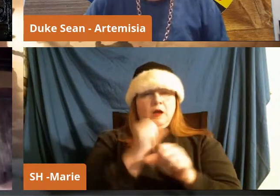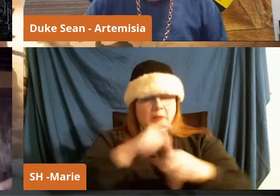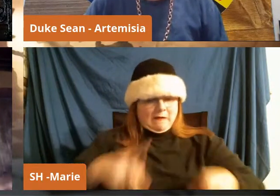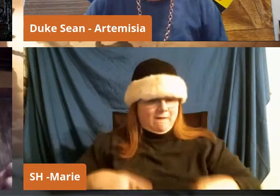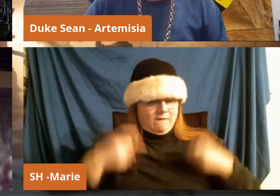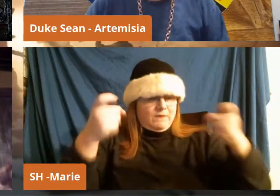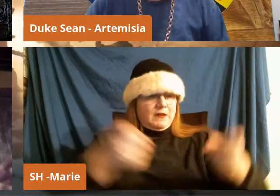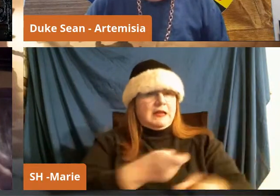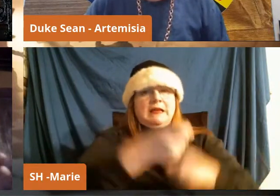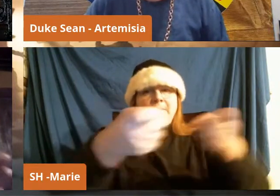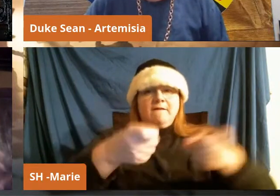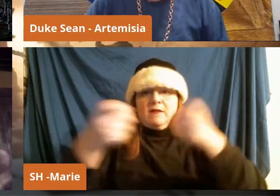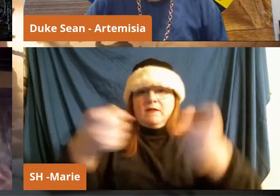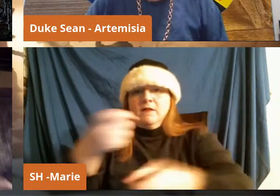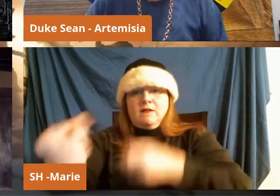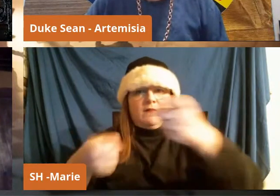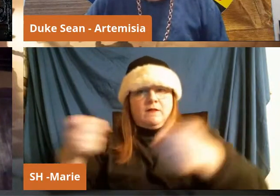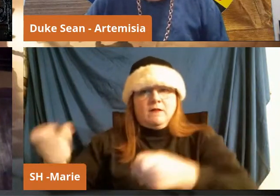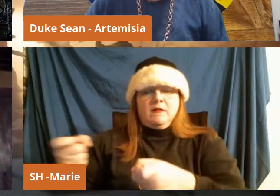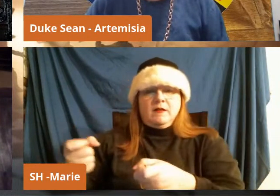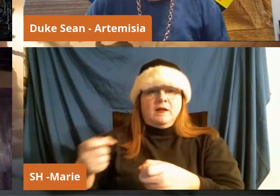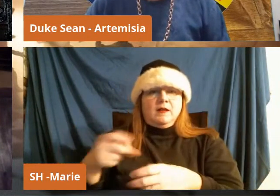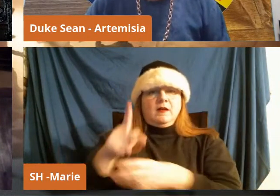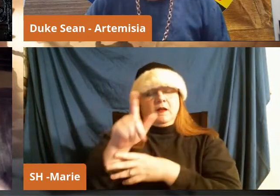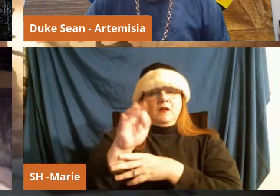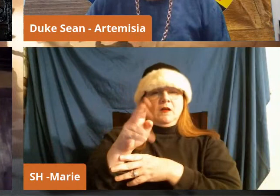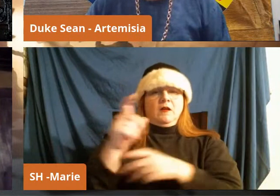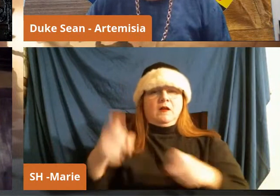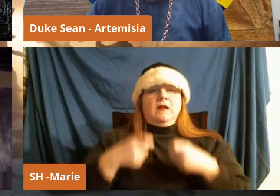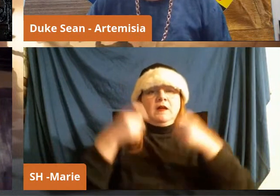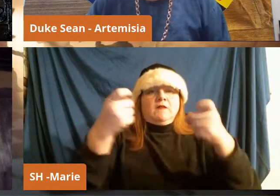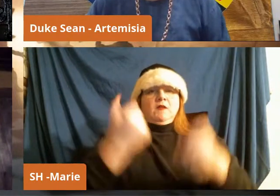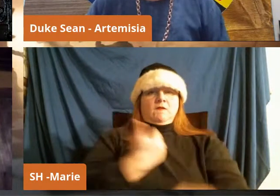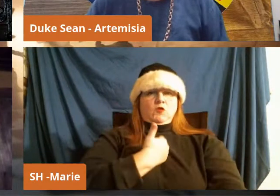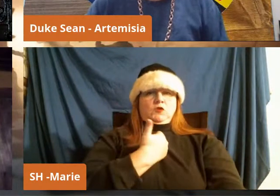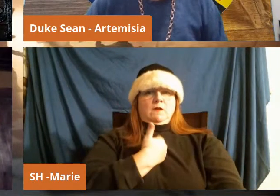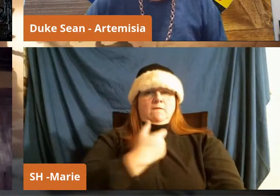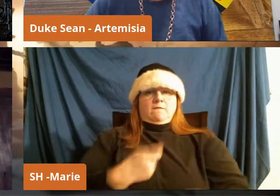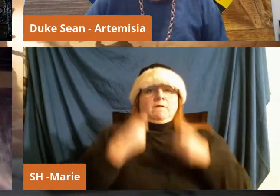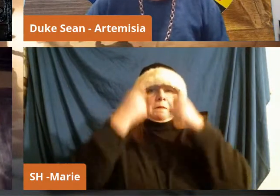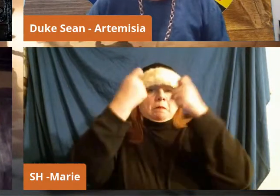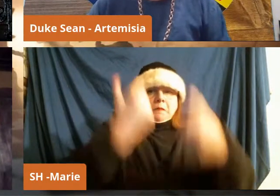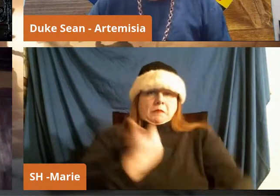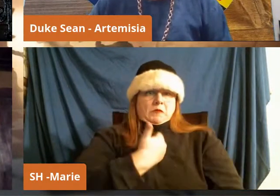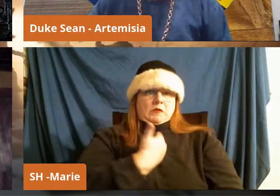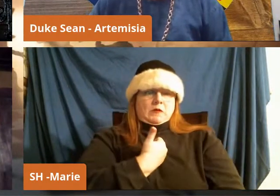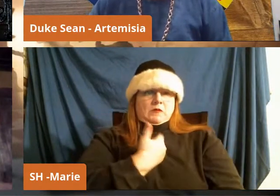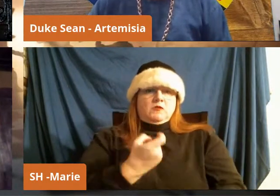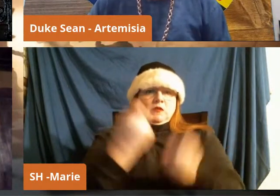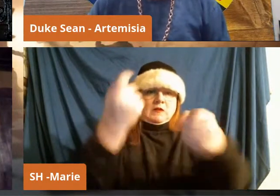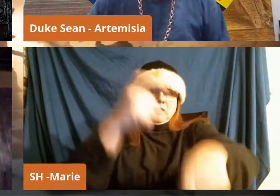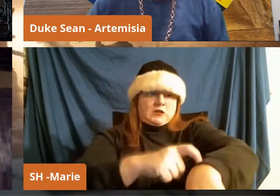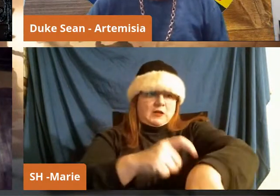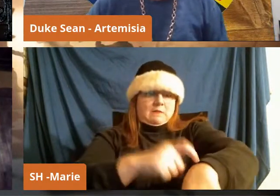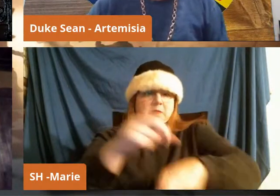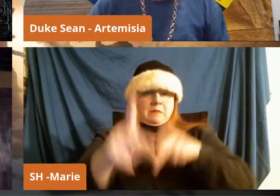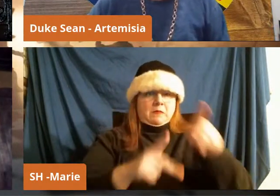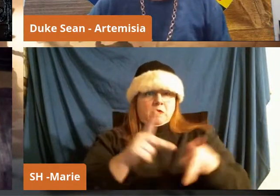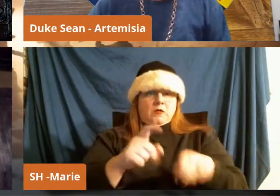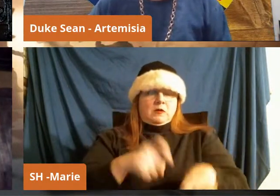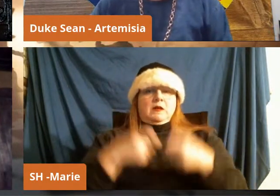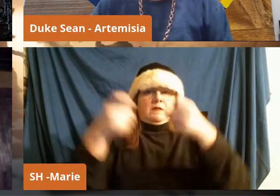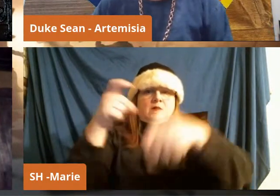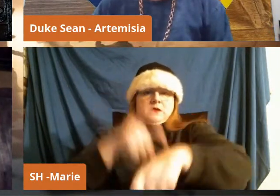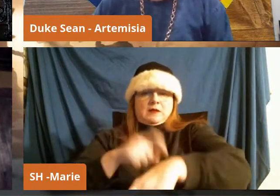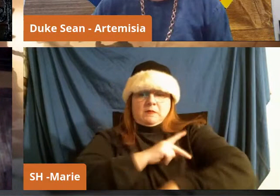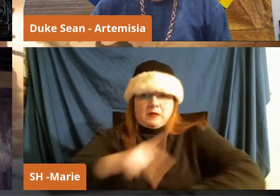giving of things a lot. To me, in the SCA, largesse is giving of yourself. Right. Do you give your time to people? Give your time to